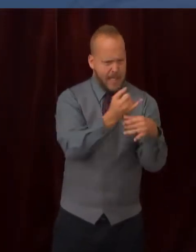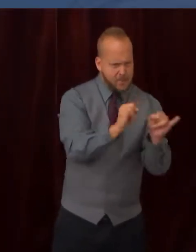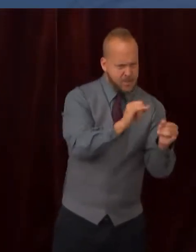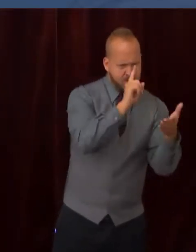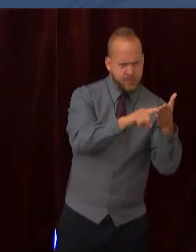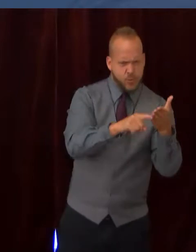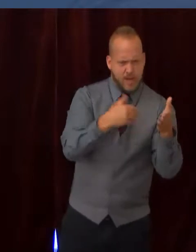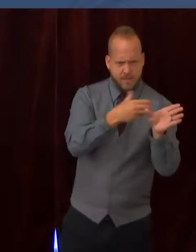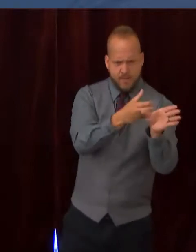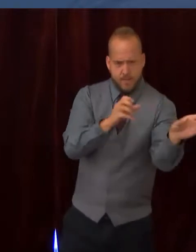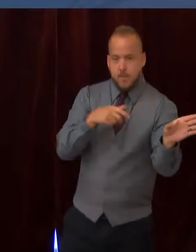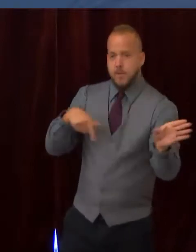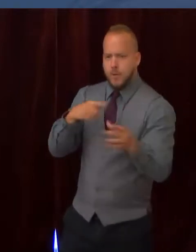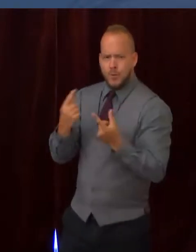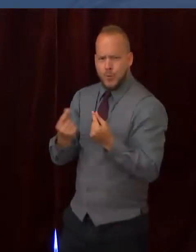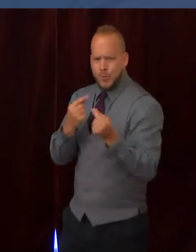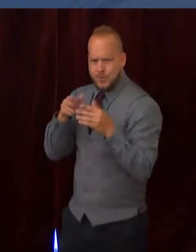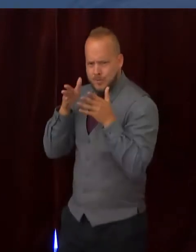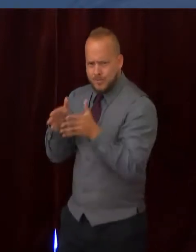place in this state.